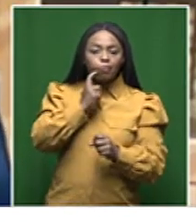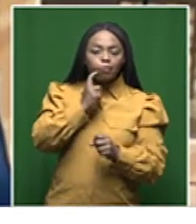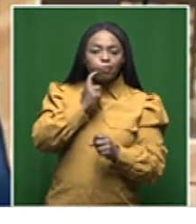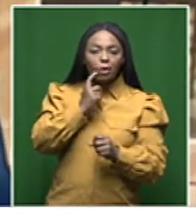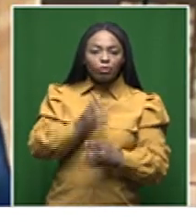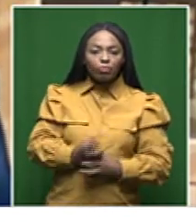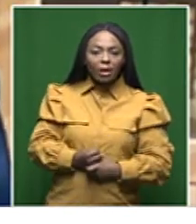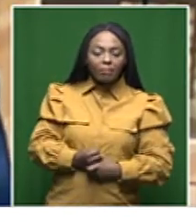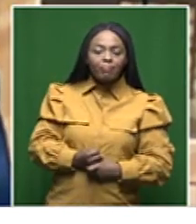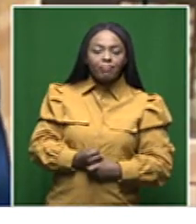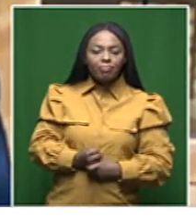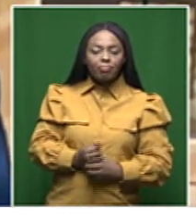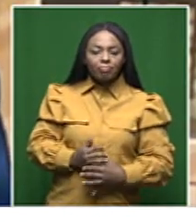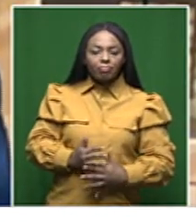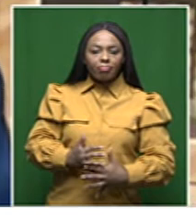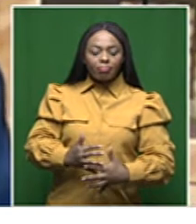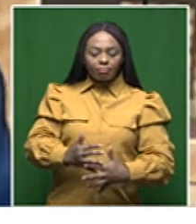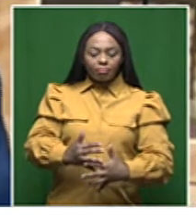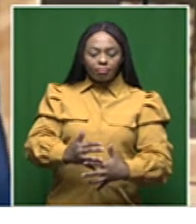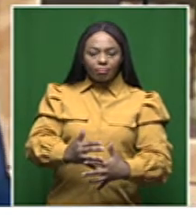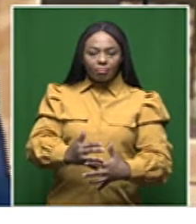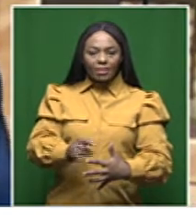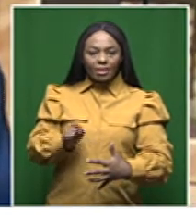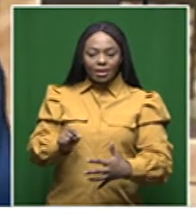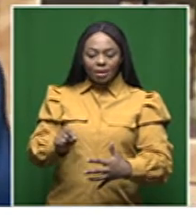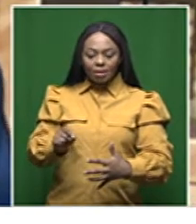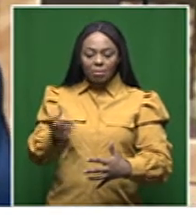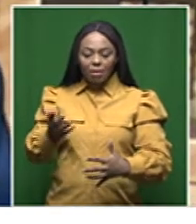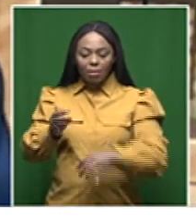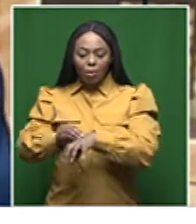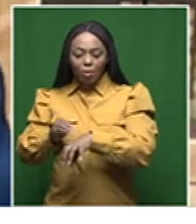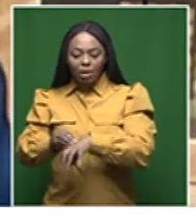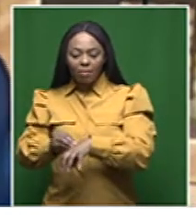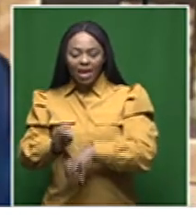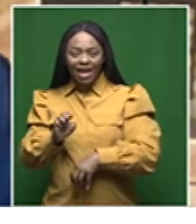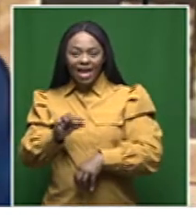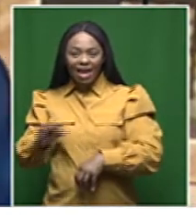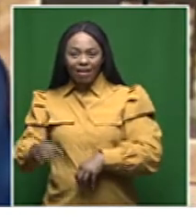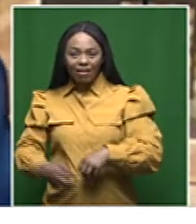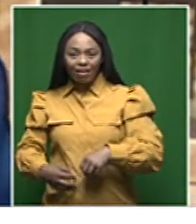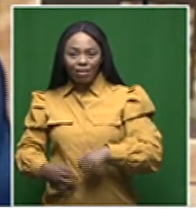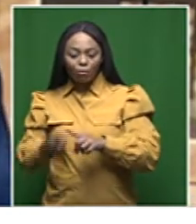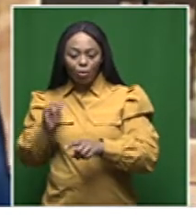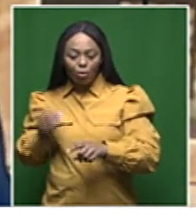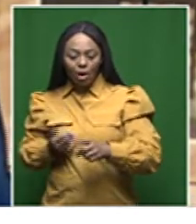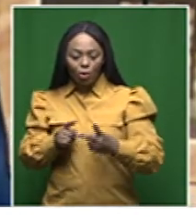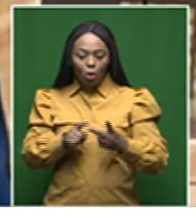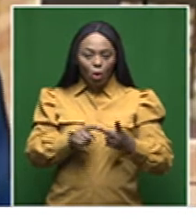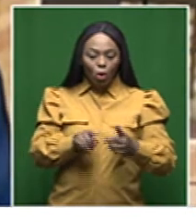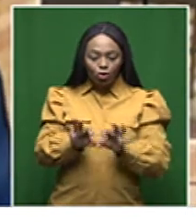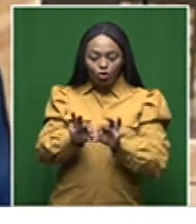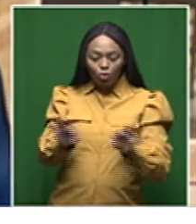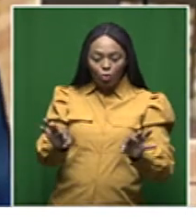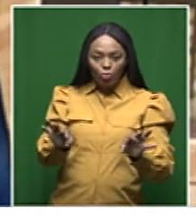primary aspect where you're going to look, is it a problem with the eggs from the lady, or is it a problem with the tubes, or is it a problem with the